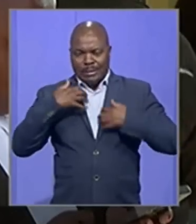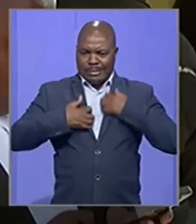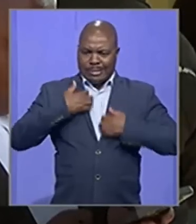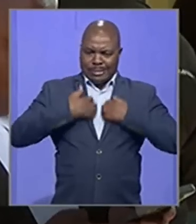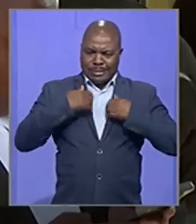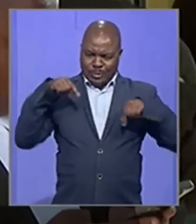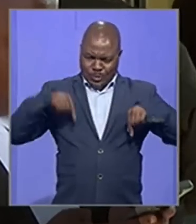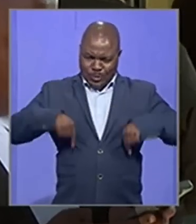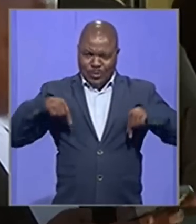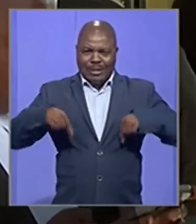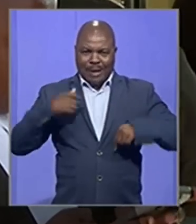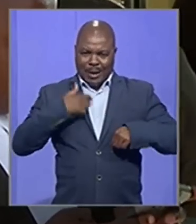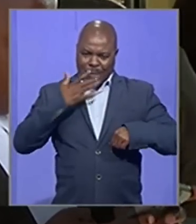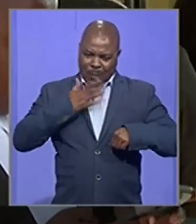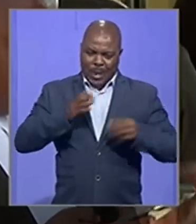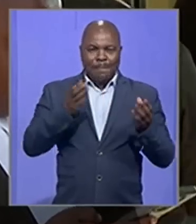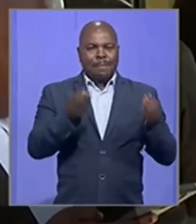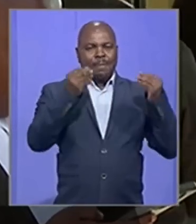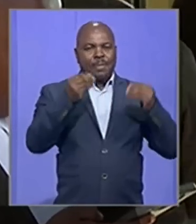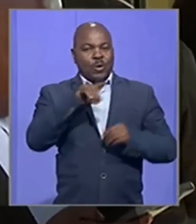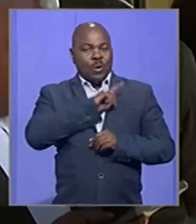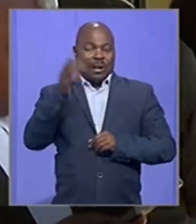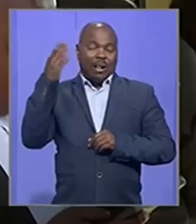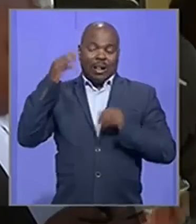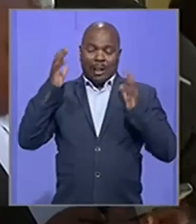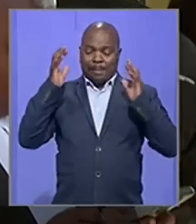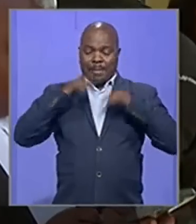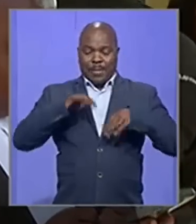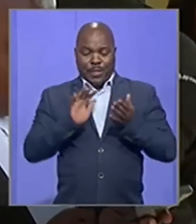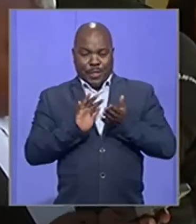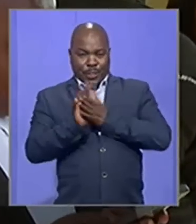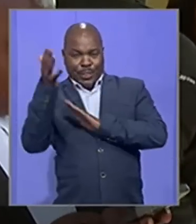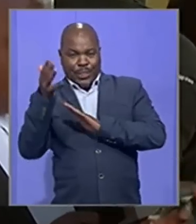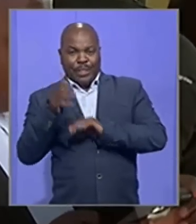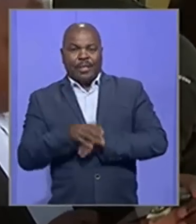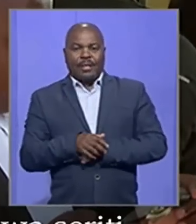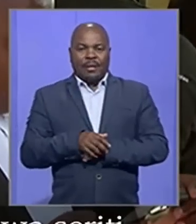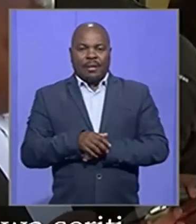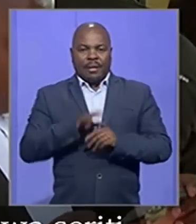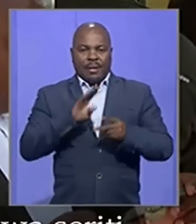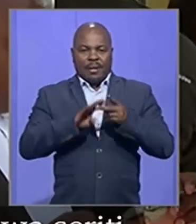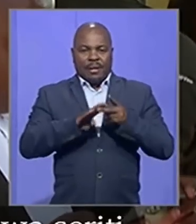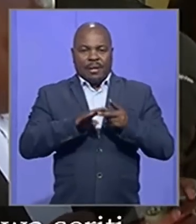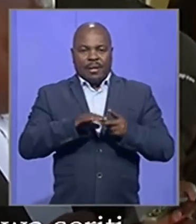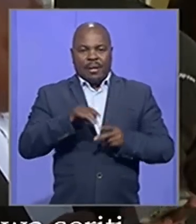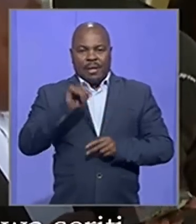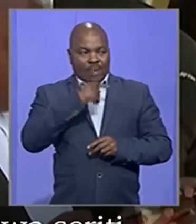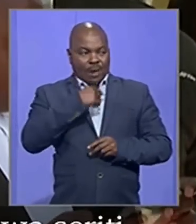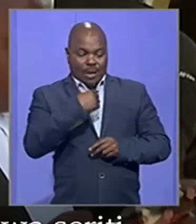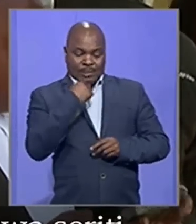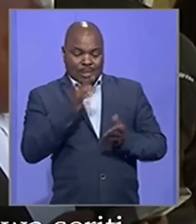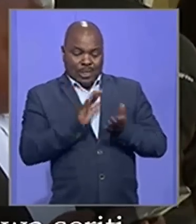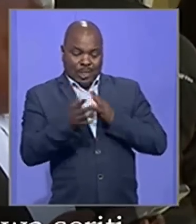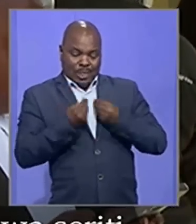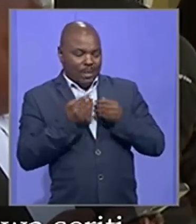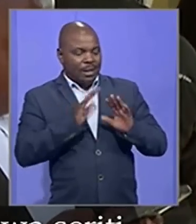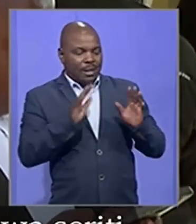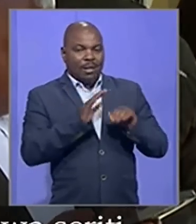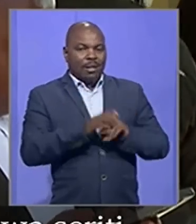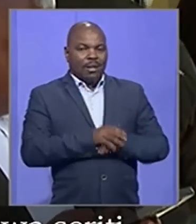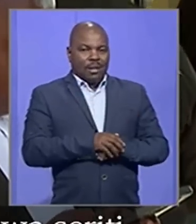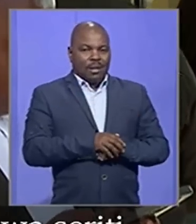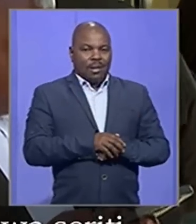la ka jenela. Seo ke leng ka latlhelwa ke sona. Ga latlhelwa ke sona ba re mme o tla lwantsha ke re ke. Ga latlho ba pedi a